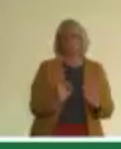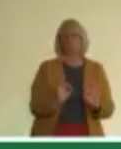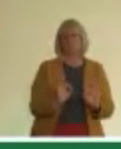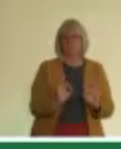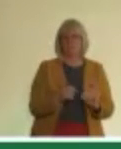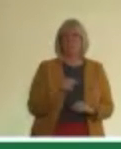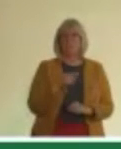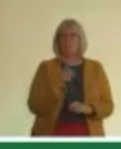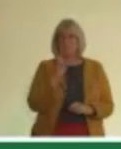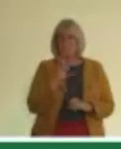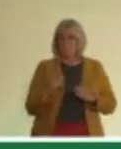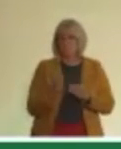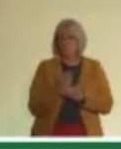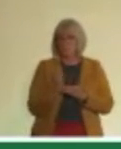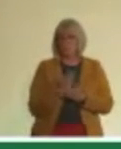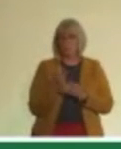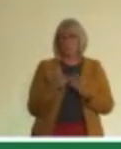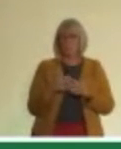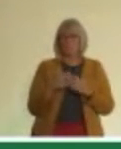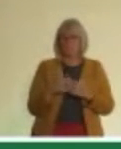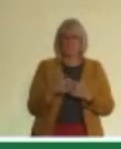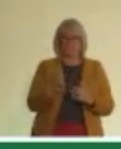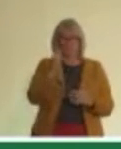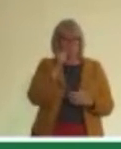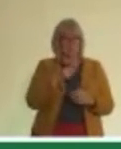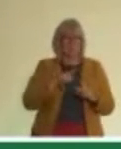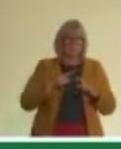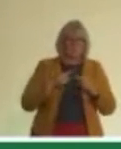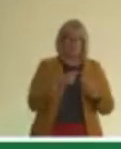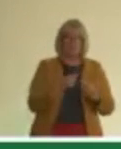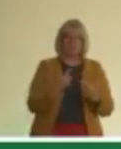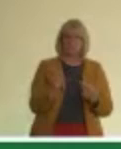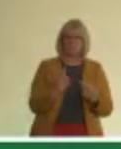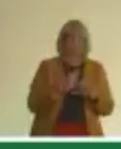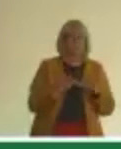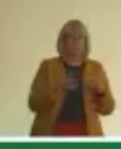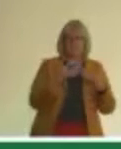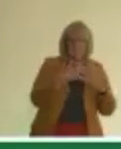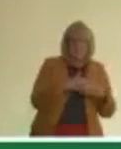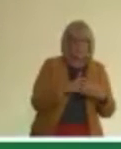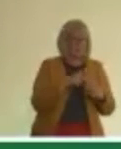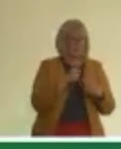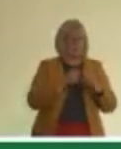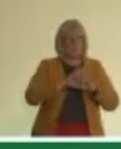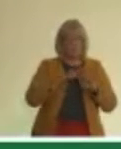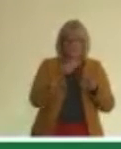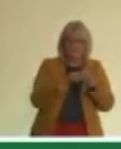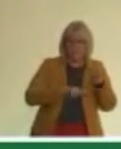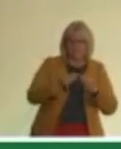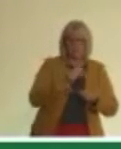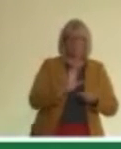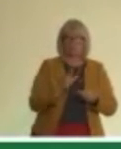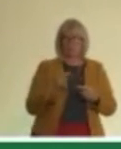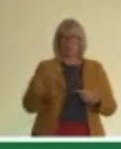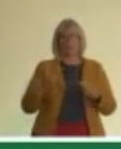renewables engineer who knew that the challenges to renewables were not technical, they weren't financial, they were political. I